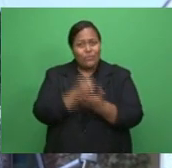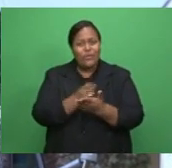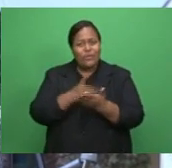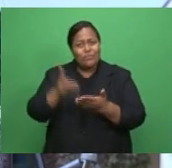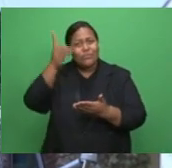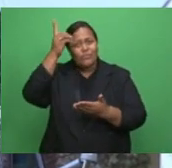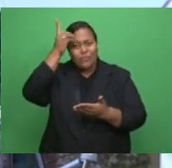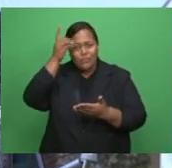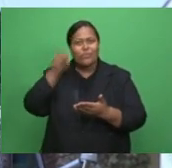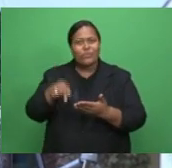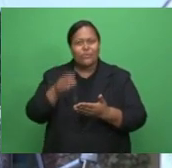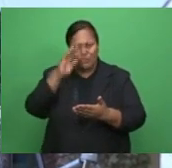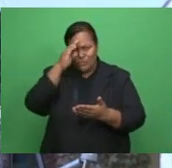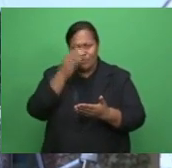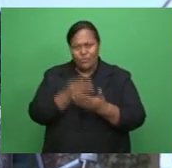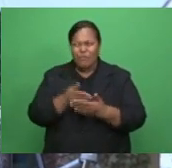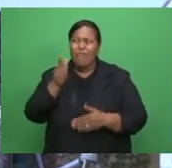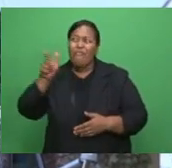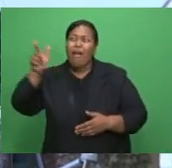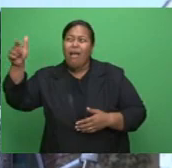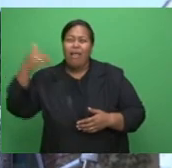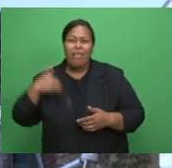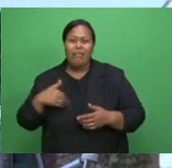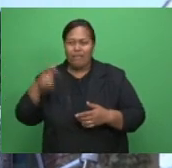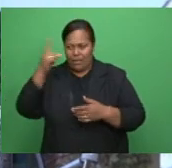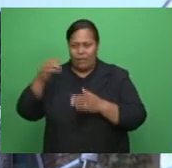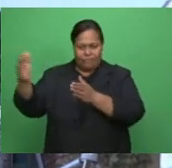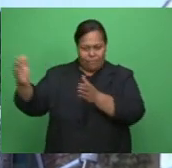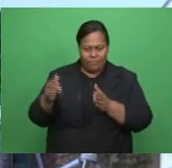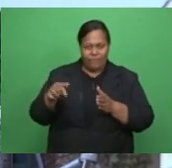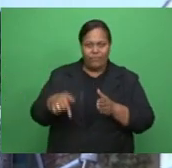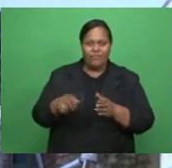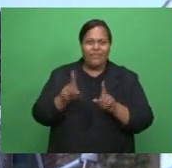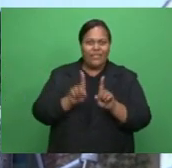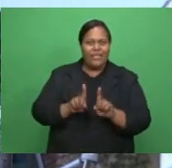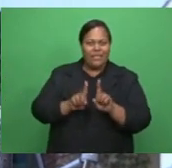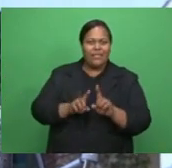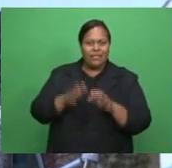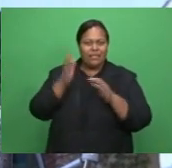education to students who live too far from the schools to travel back and